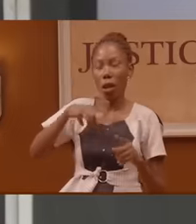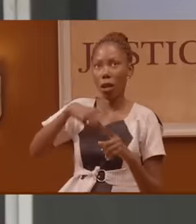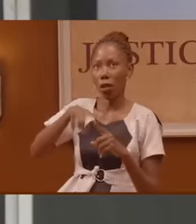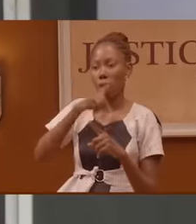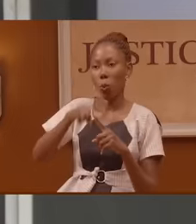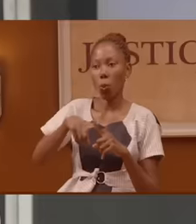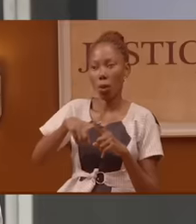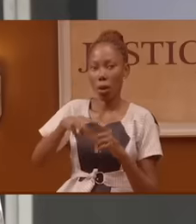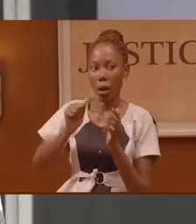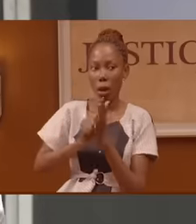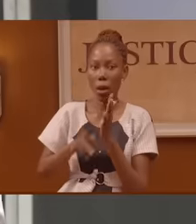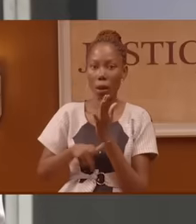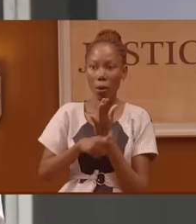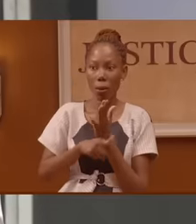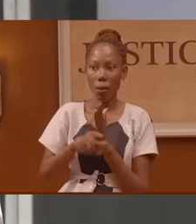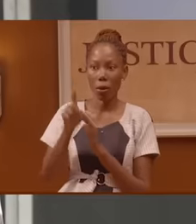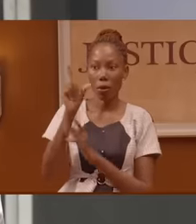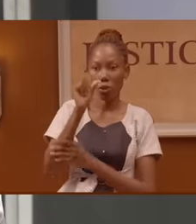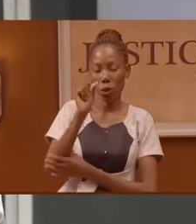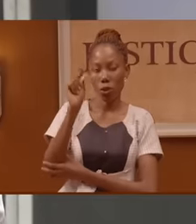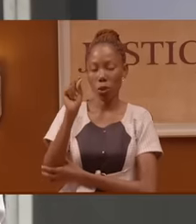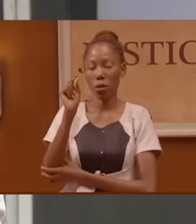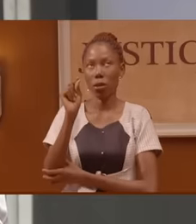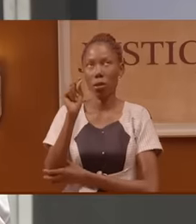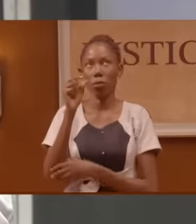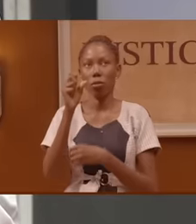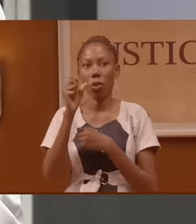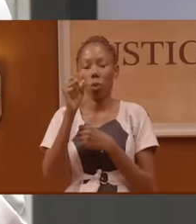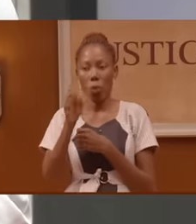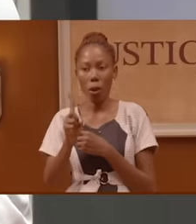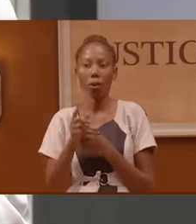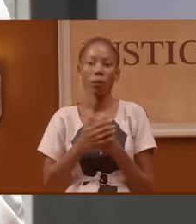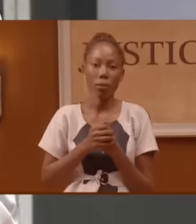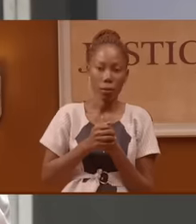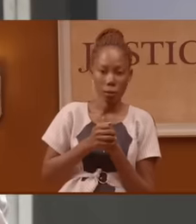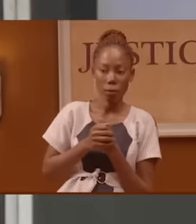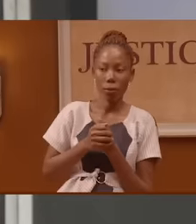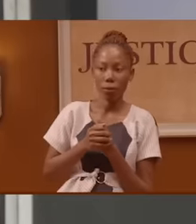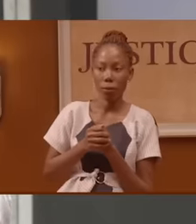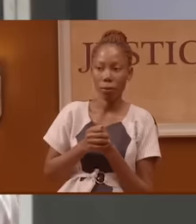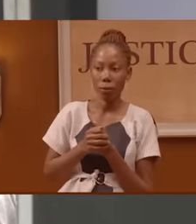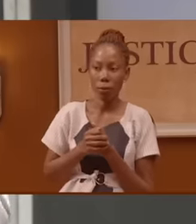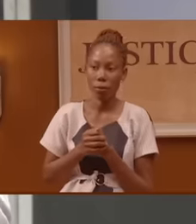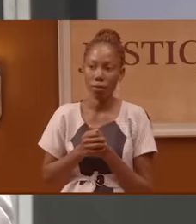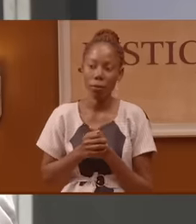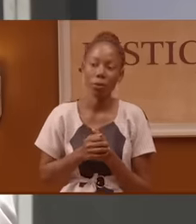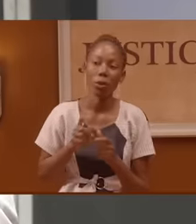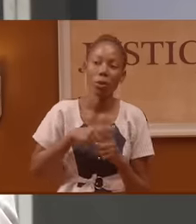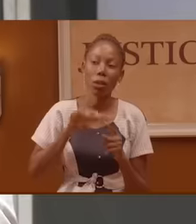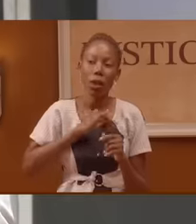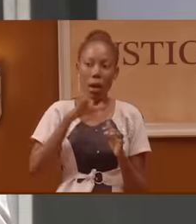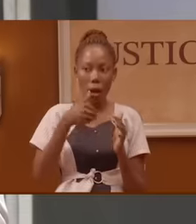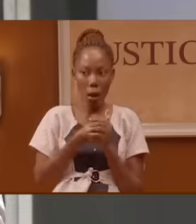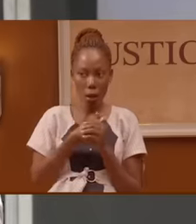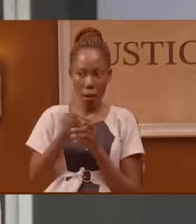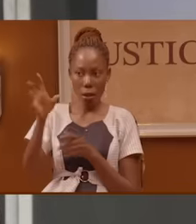I moved to Lagos April 2021. Okay. So when I got to Lagos,